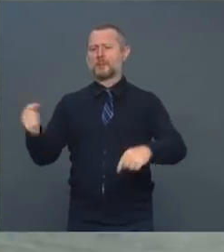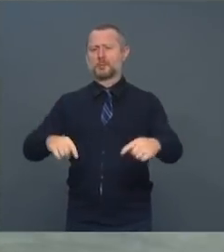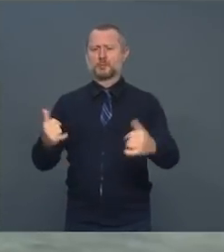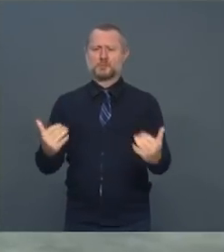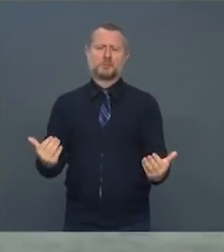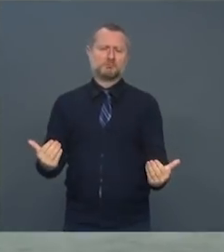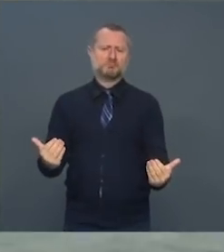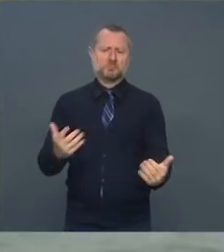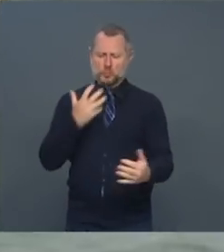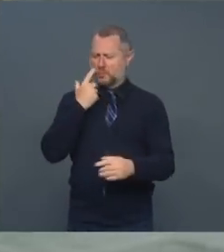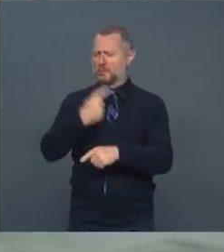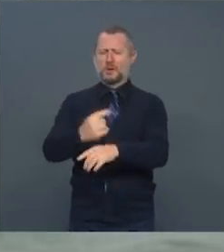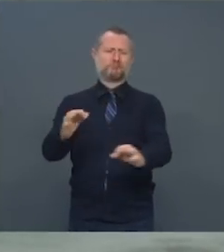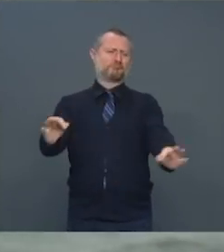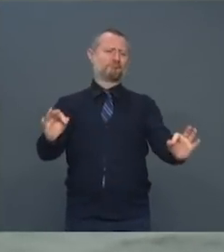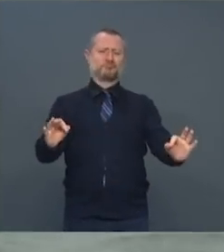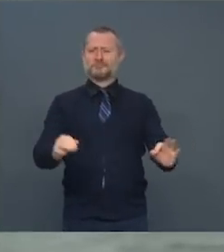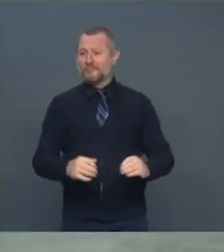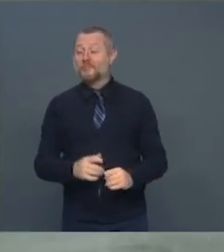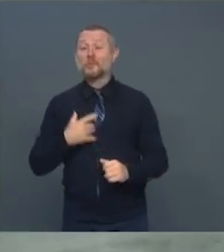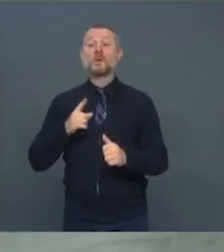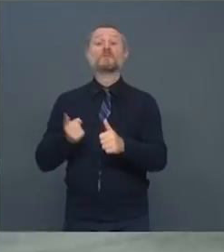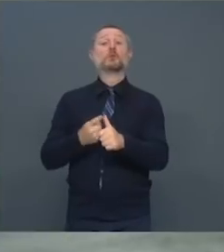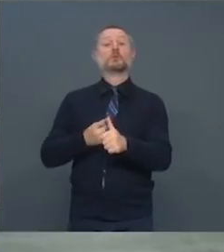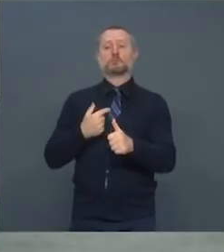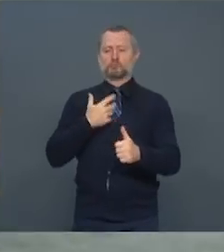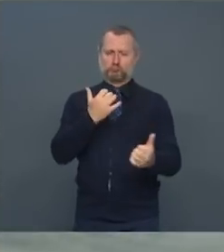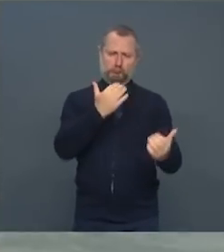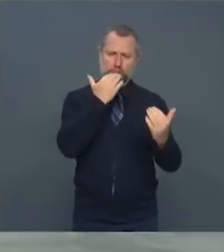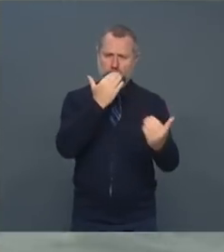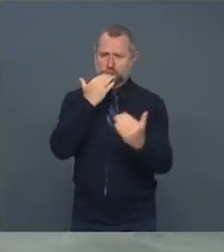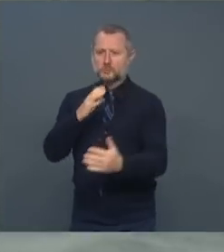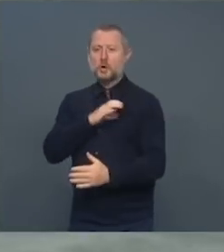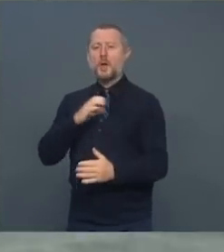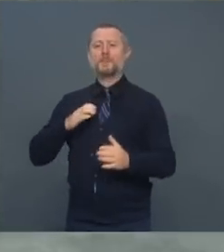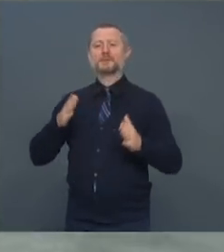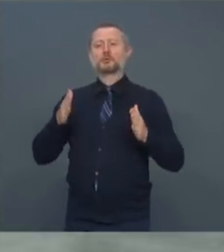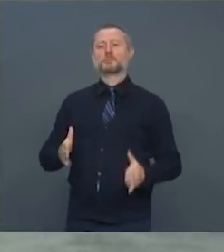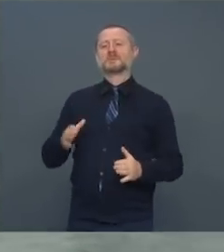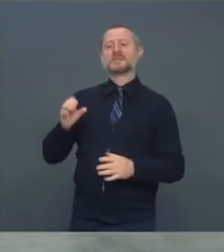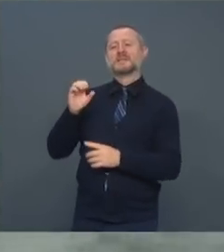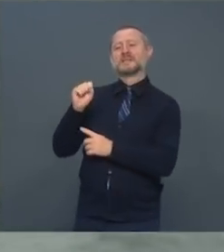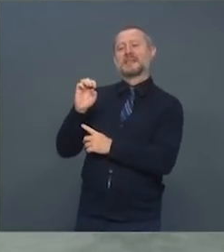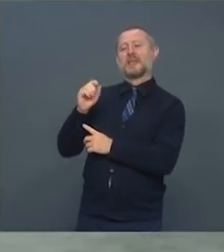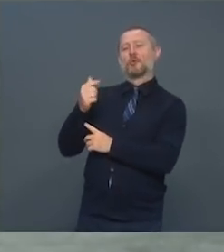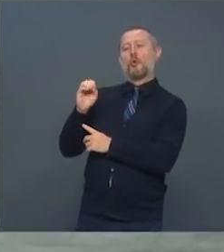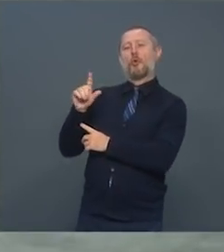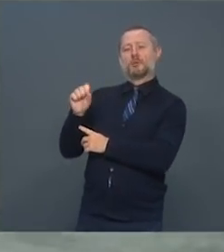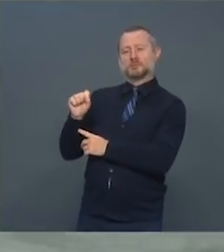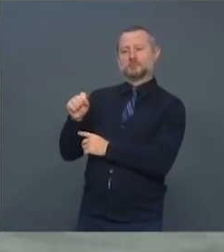day. I want to start by acknowledging Commissioner Basil Sagos, who's doing a great job.